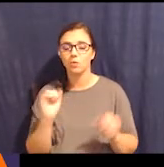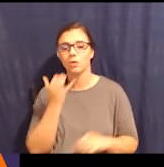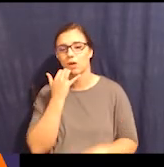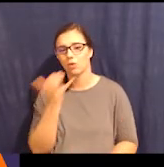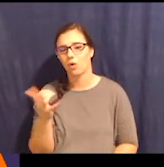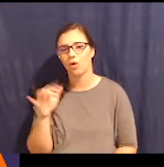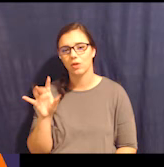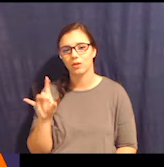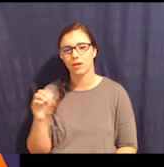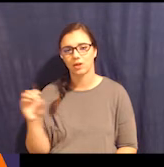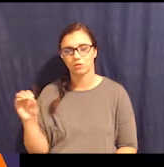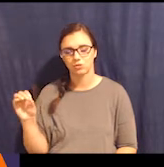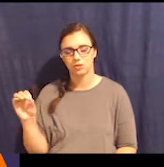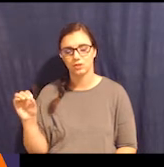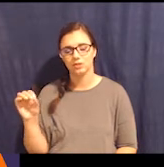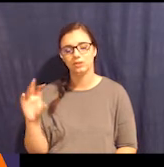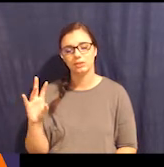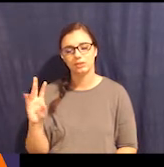1-800-662-HELP or